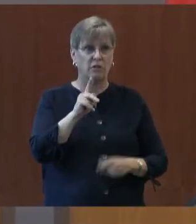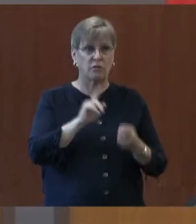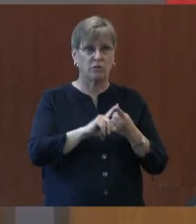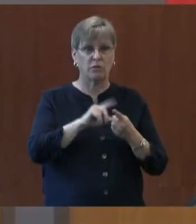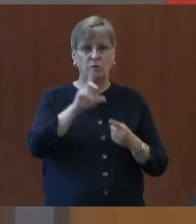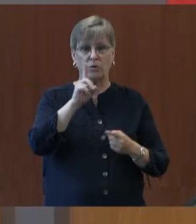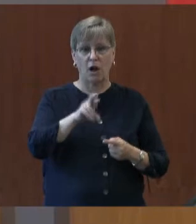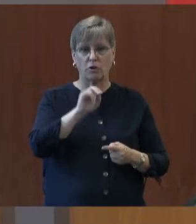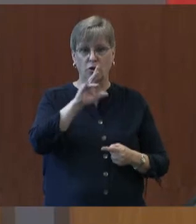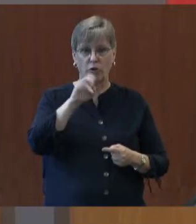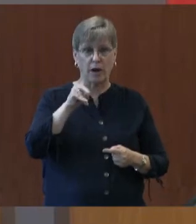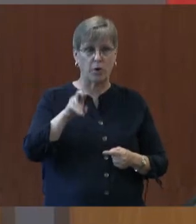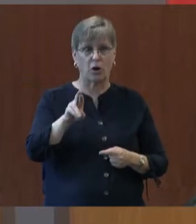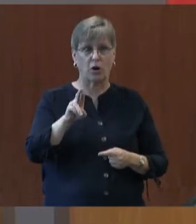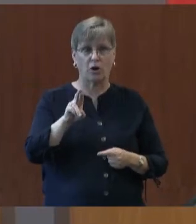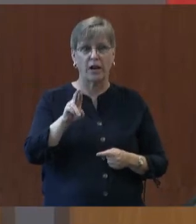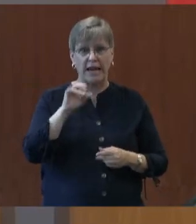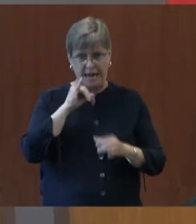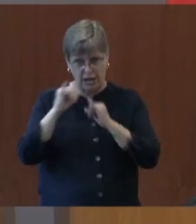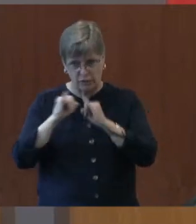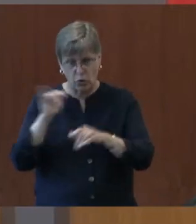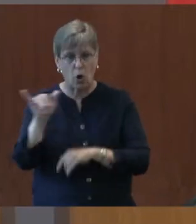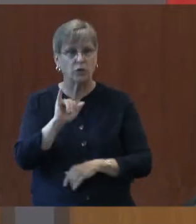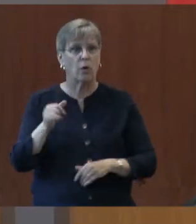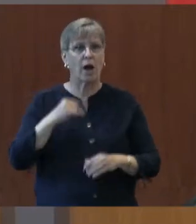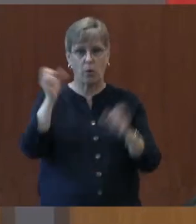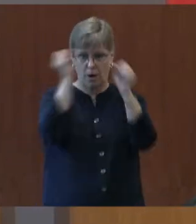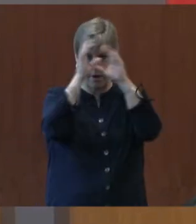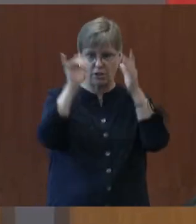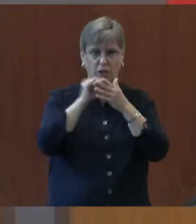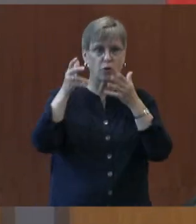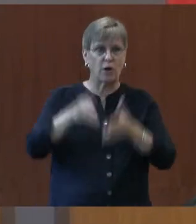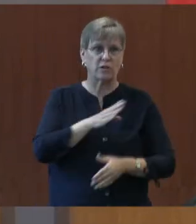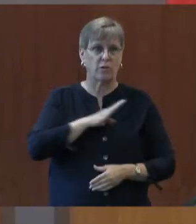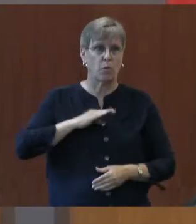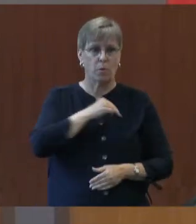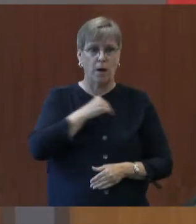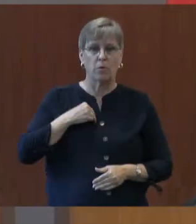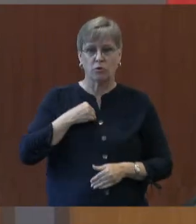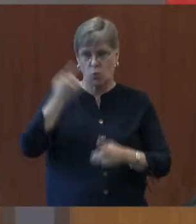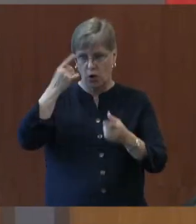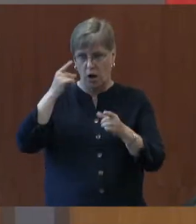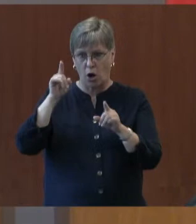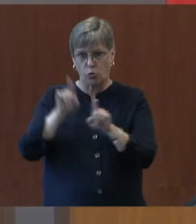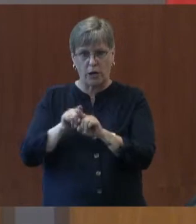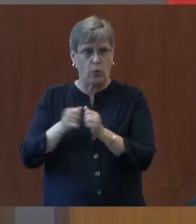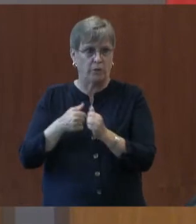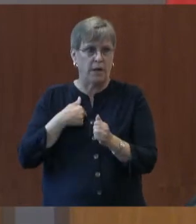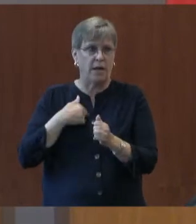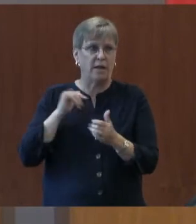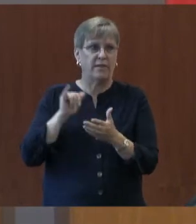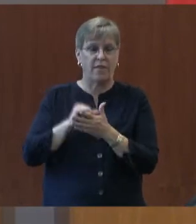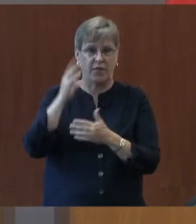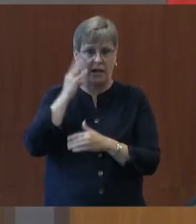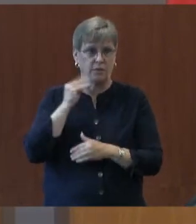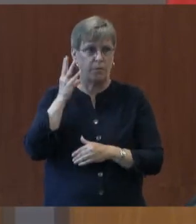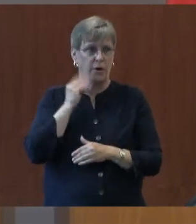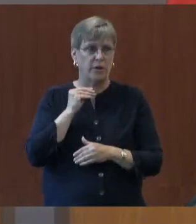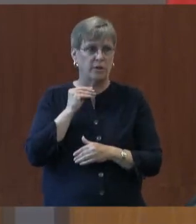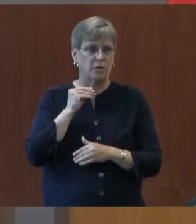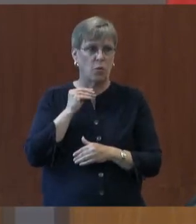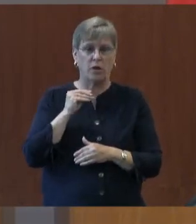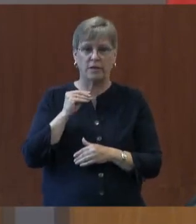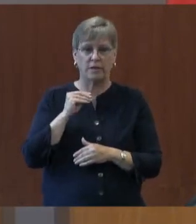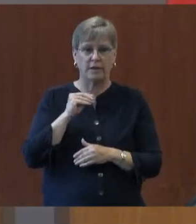interview, and I would imagine that, like I said, the rest of the board members would agree that the experience was just second